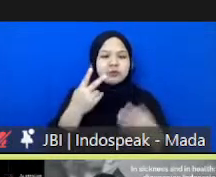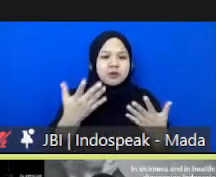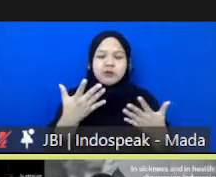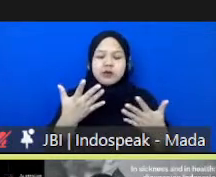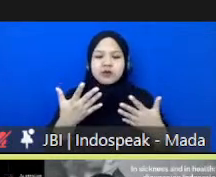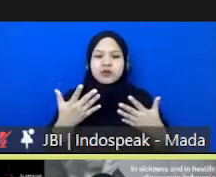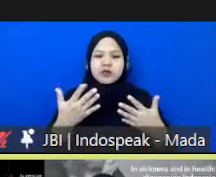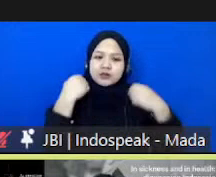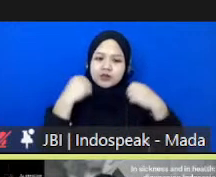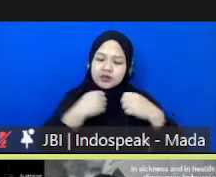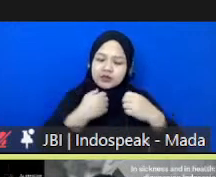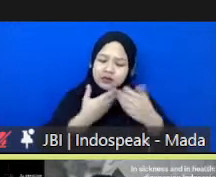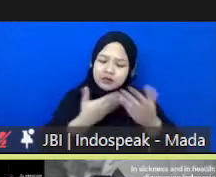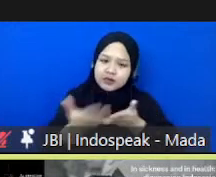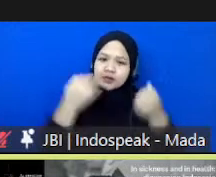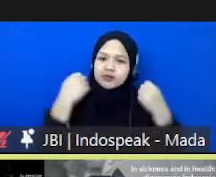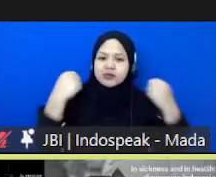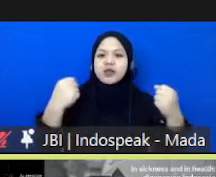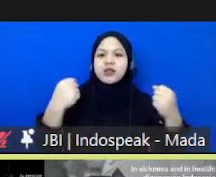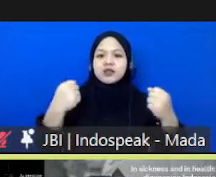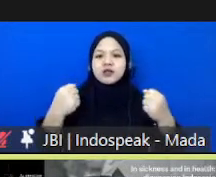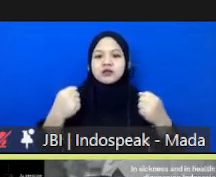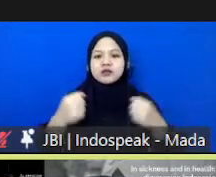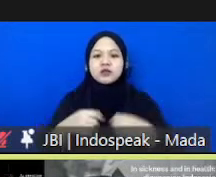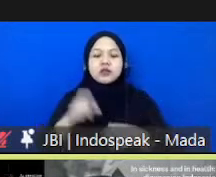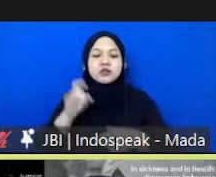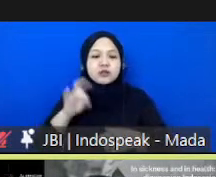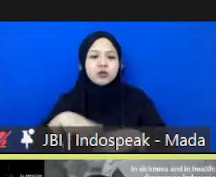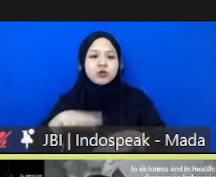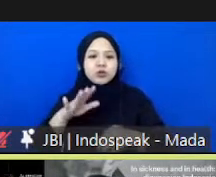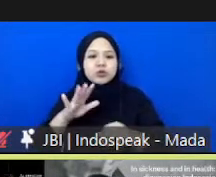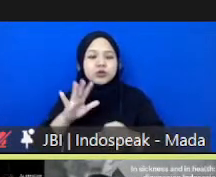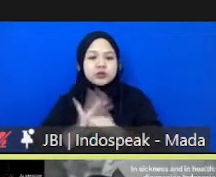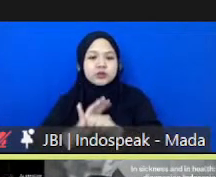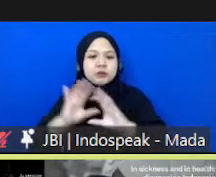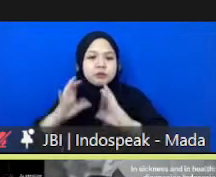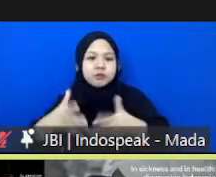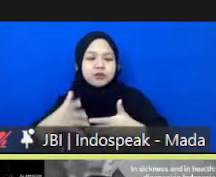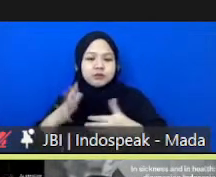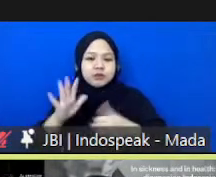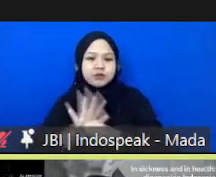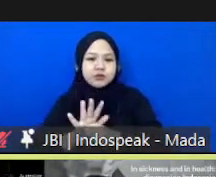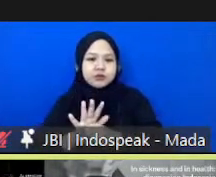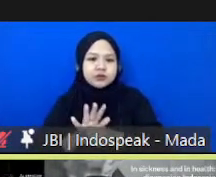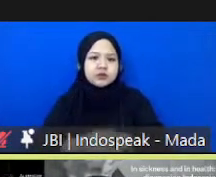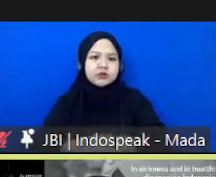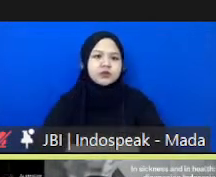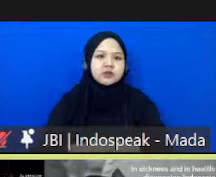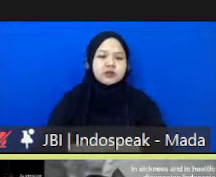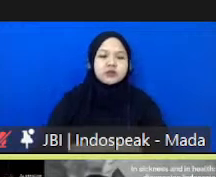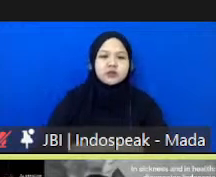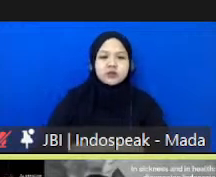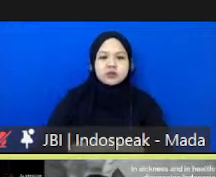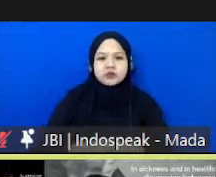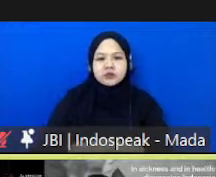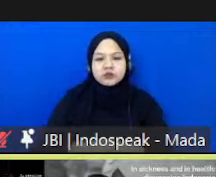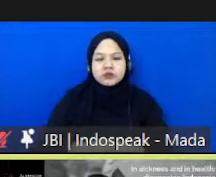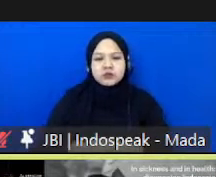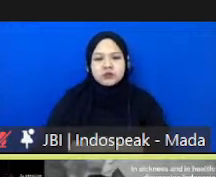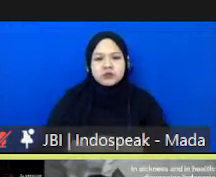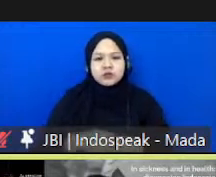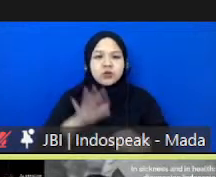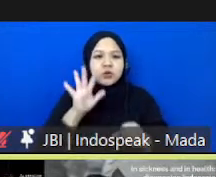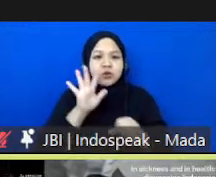also exacerbated during the COVID-19 pandemic. So the burden of COVID-19, a lot of the other presenters